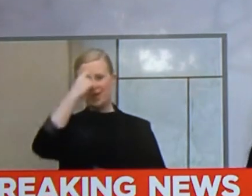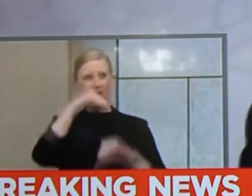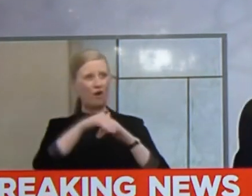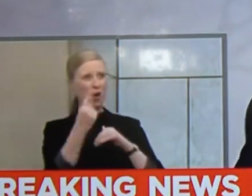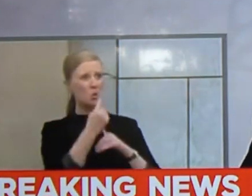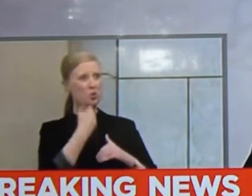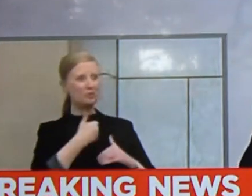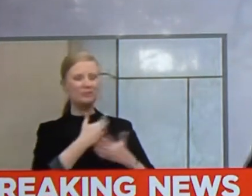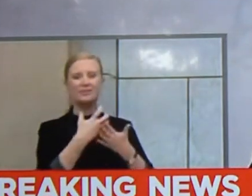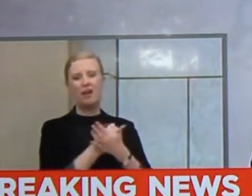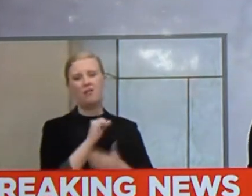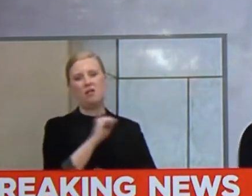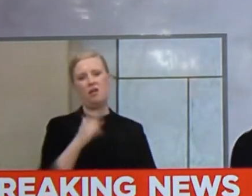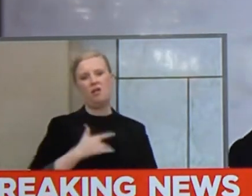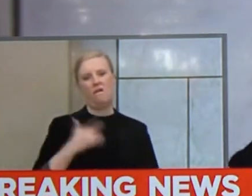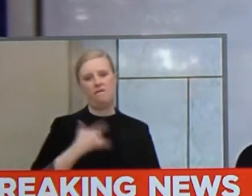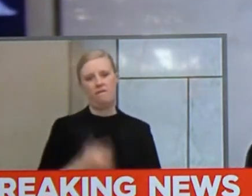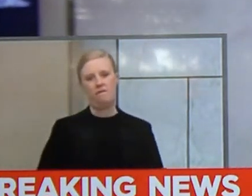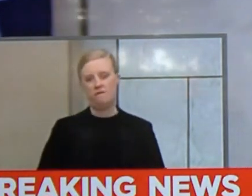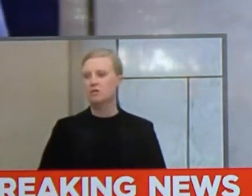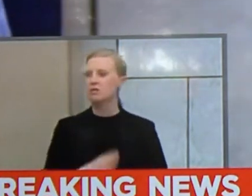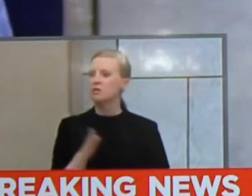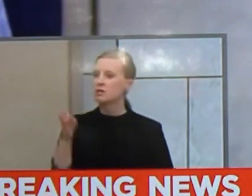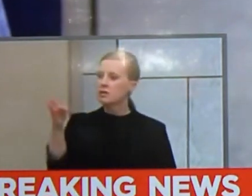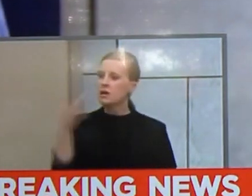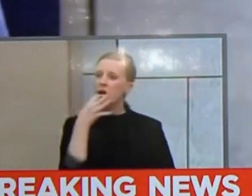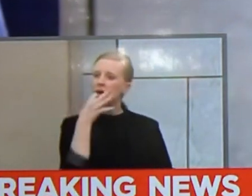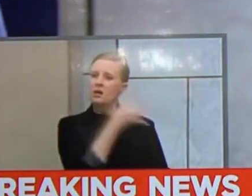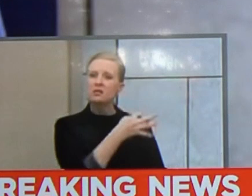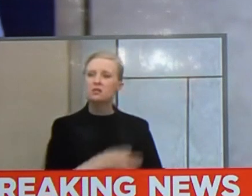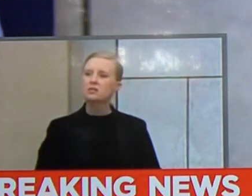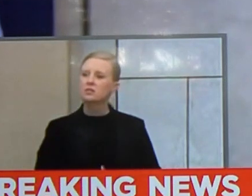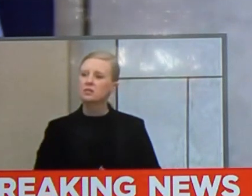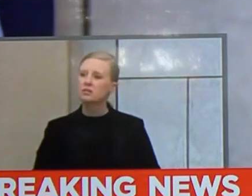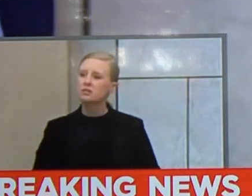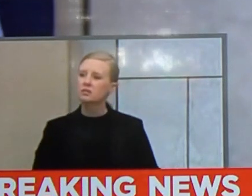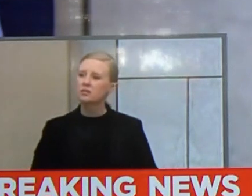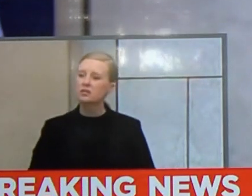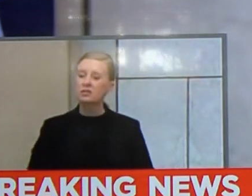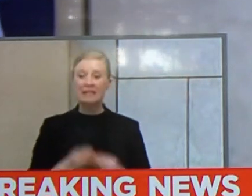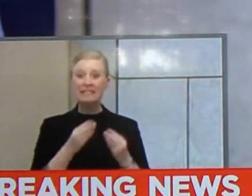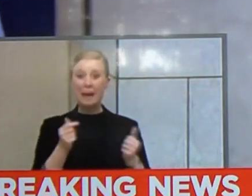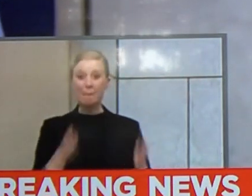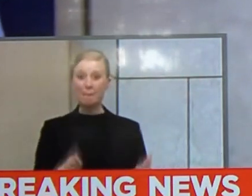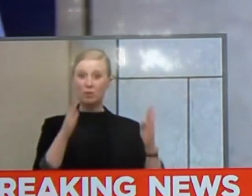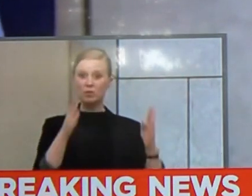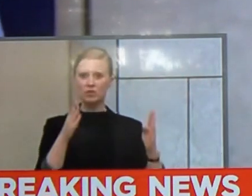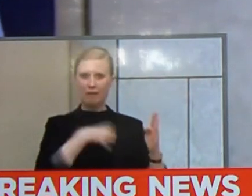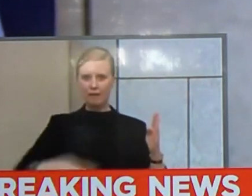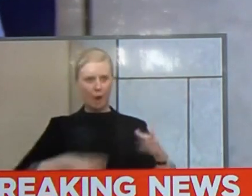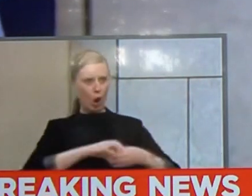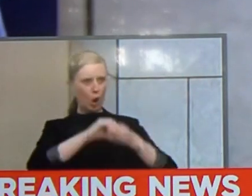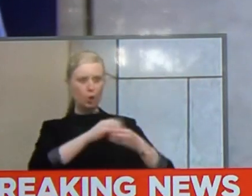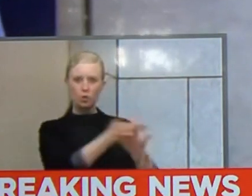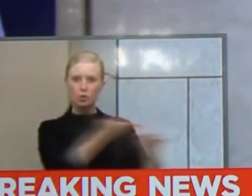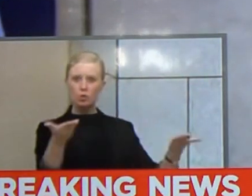Okay, yeah. Yep, Prime Minister, what is the federal government doing in terms of buildings that the Commonwealth owns? Will you be offering rent relief as well and